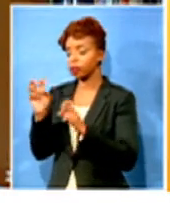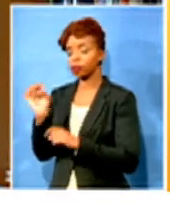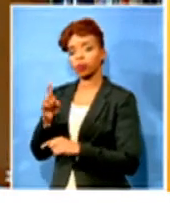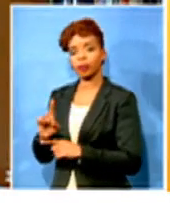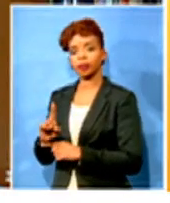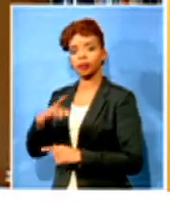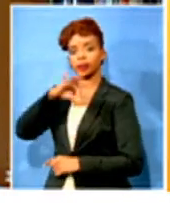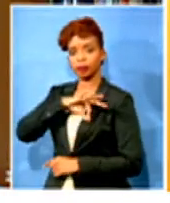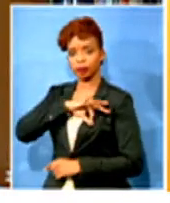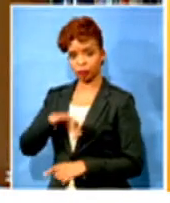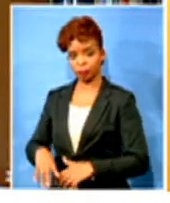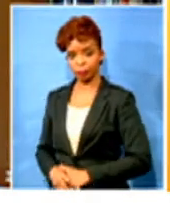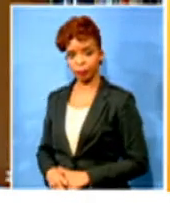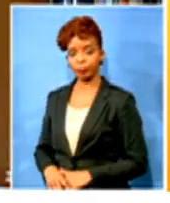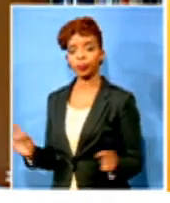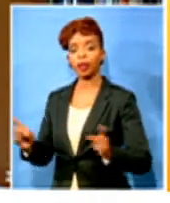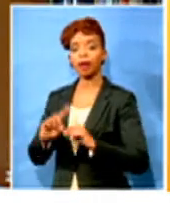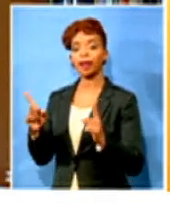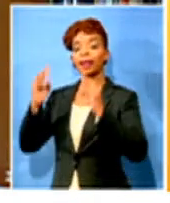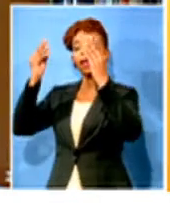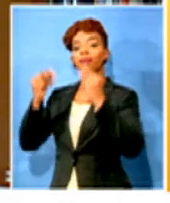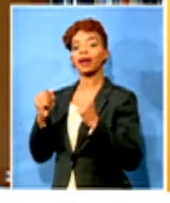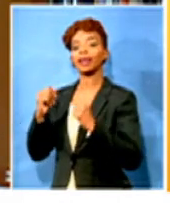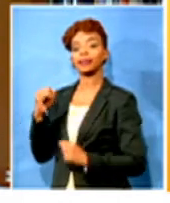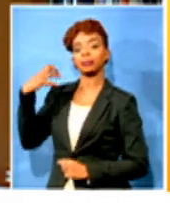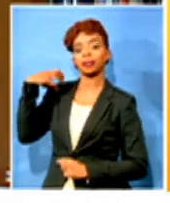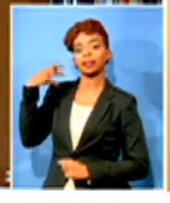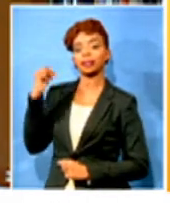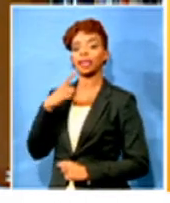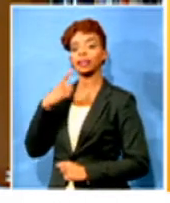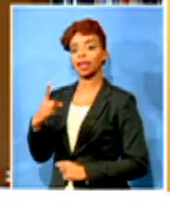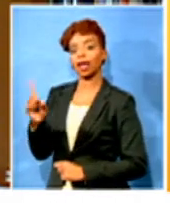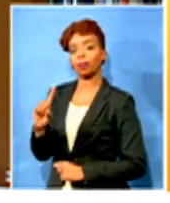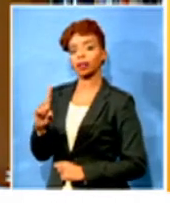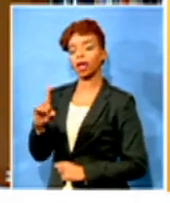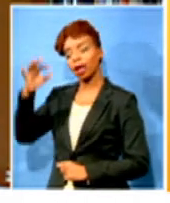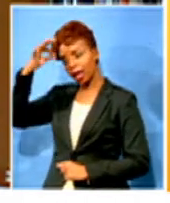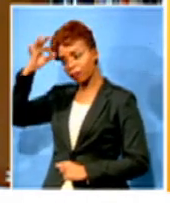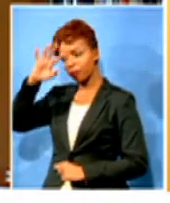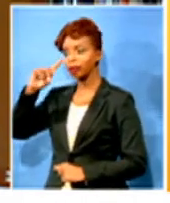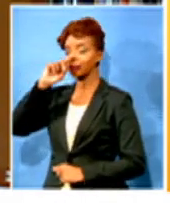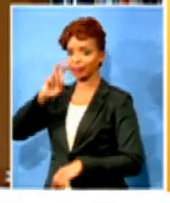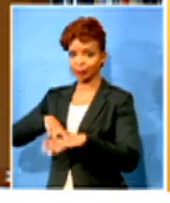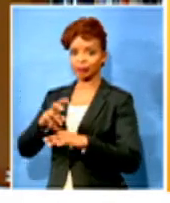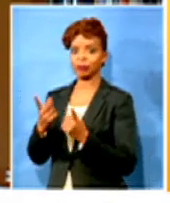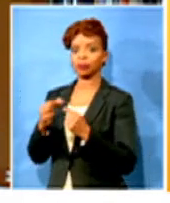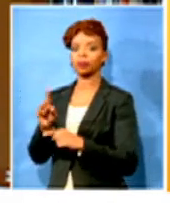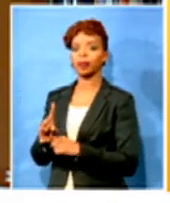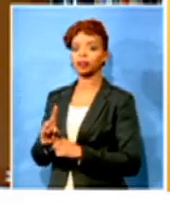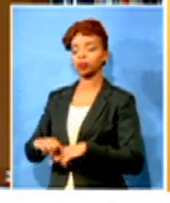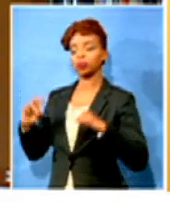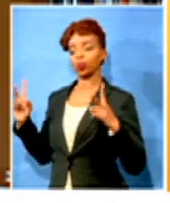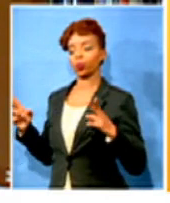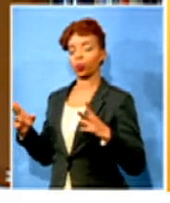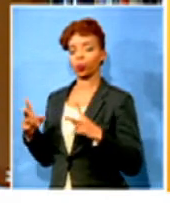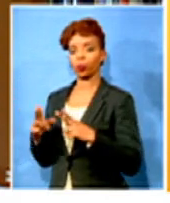successive finance ministers have said that government needs to cut down on its expenditure. But it seems to have been